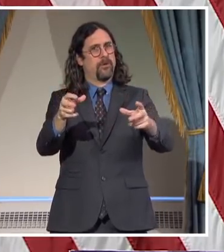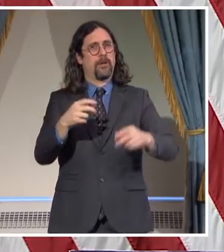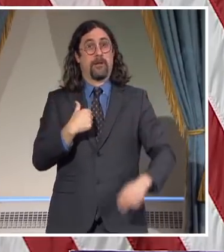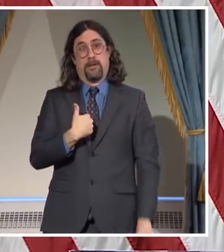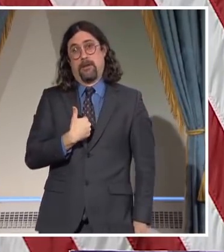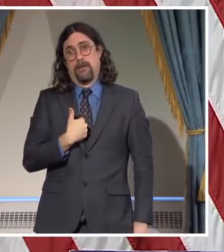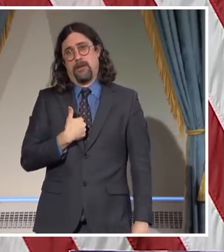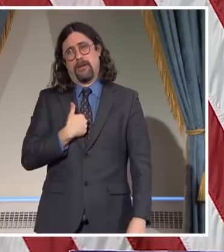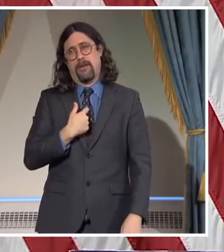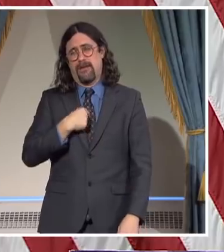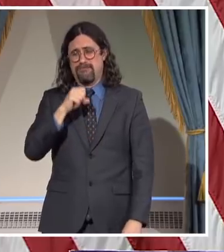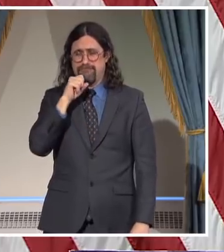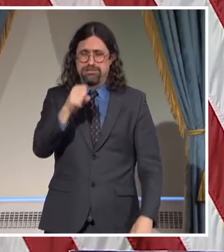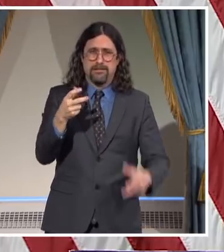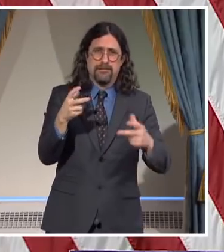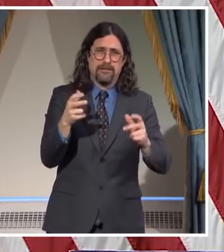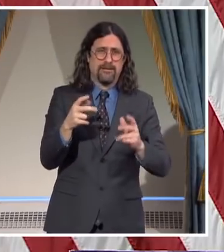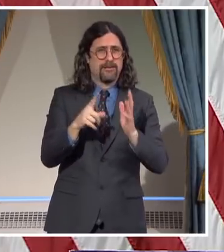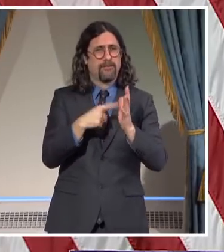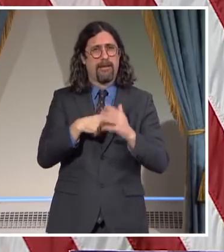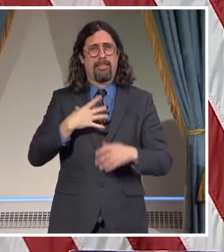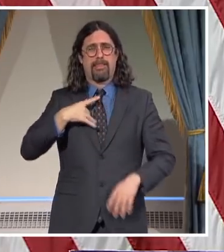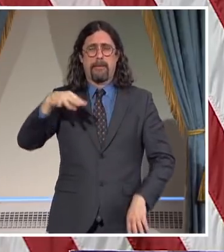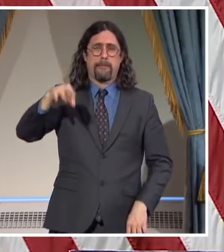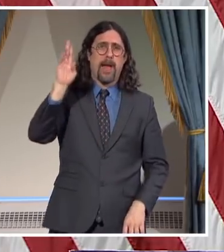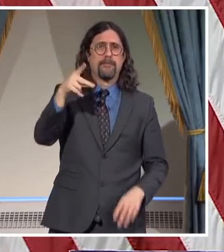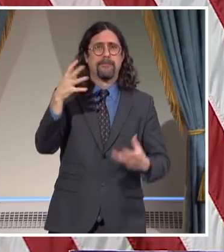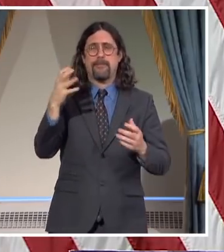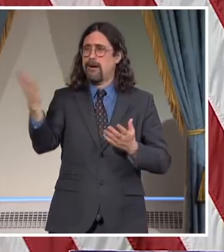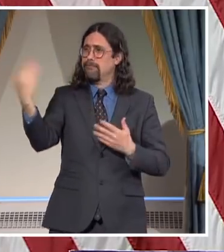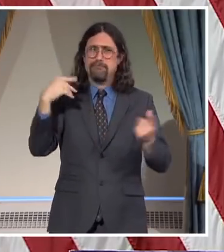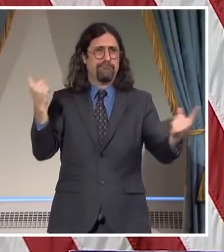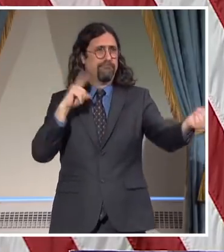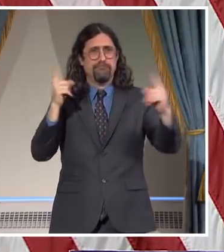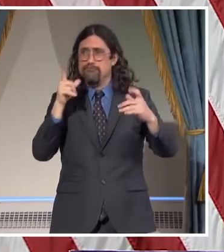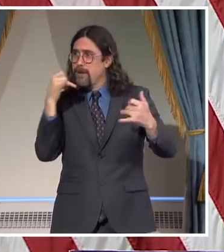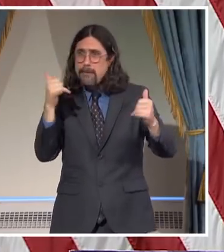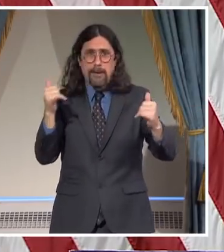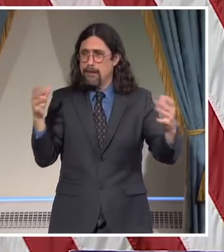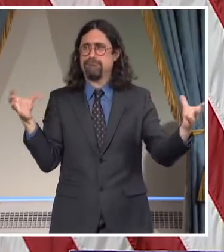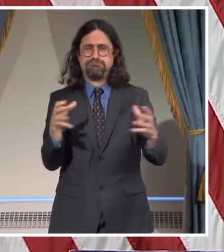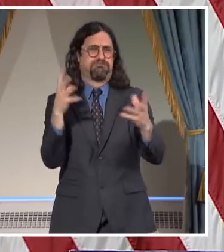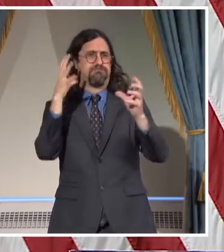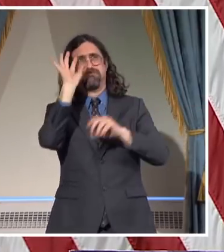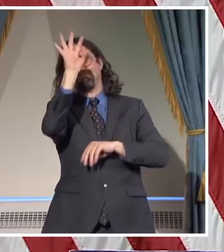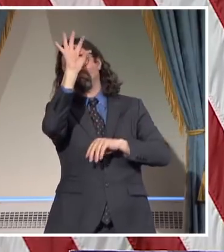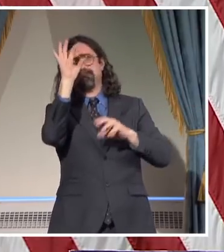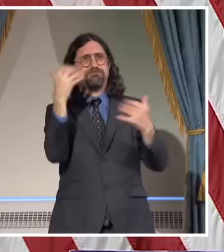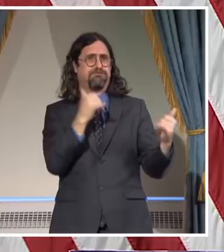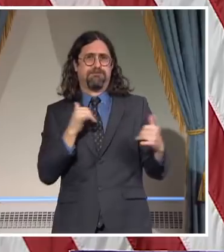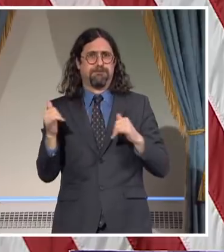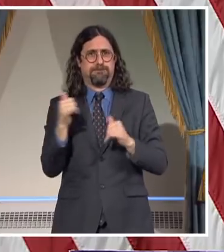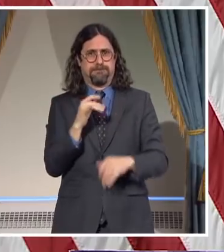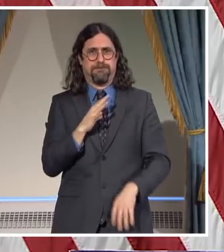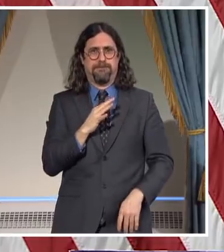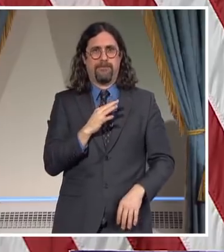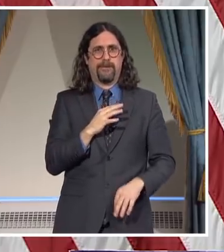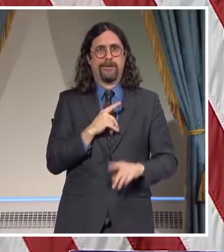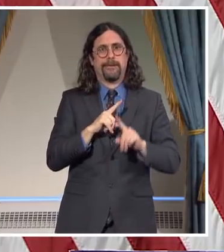with your family on the court. I want to differentiate, in fact, what's acceptable and what's not on a basketball court in the age of